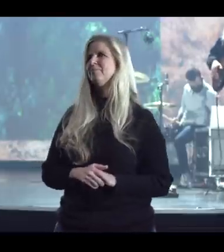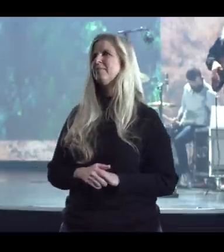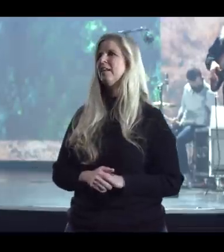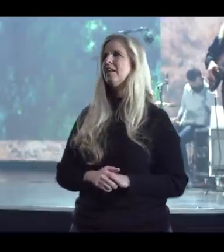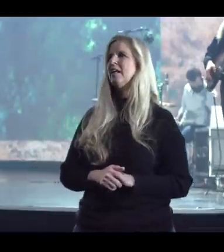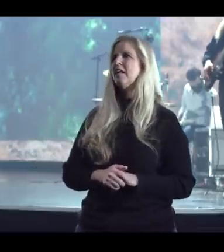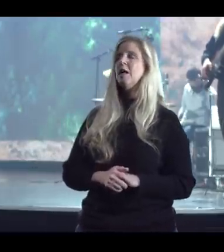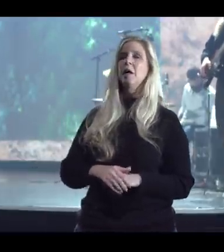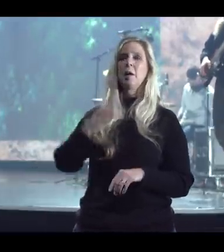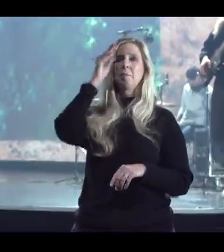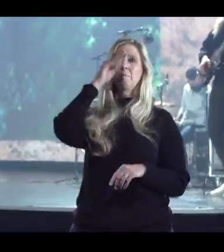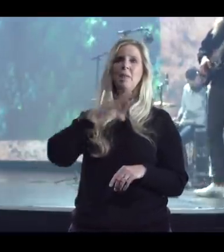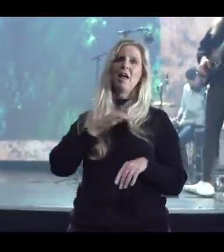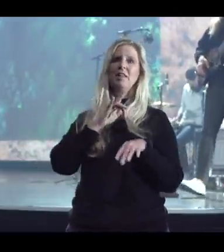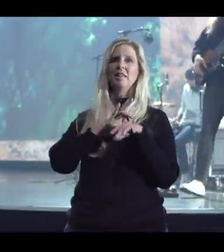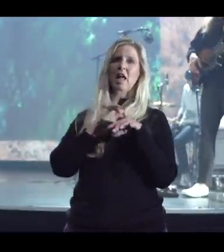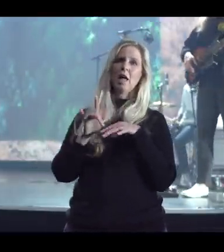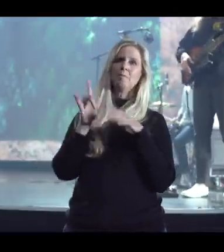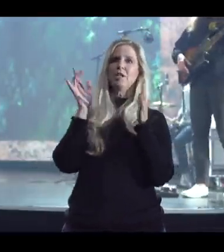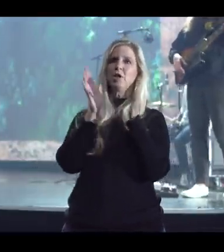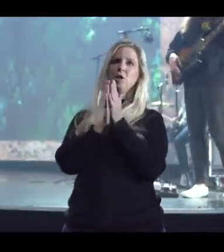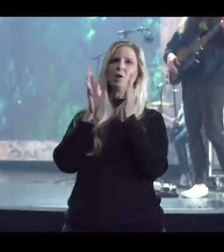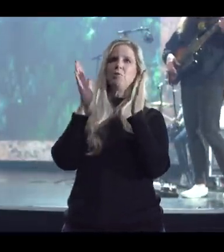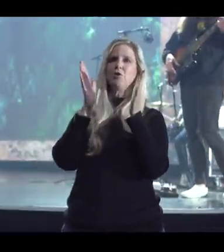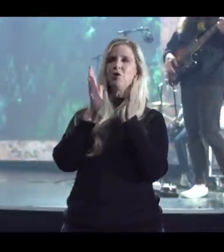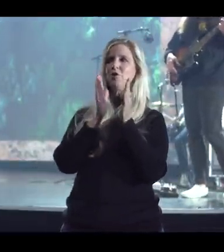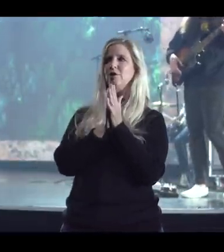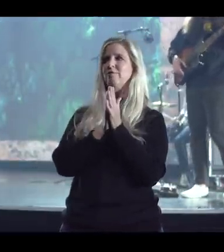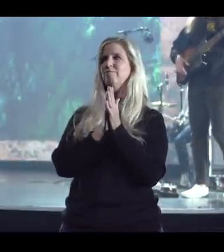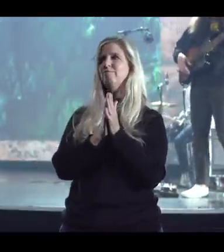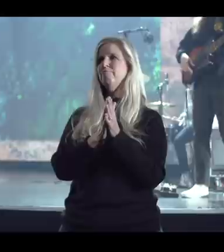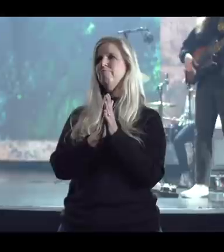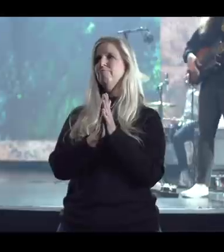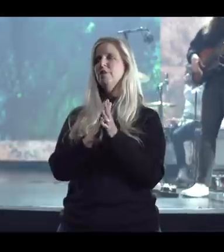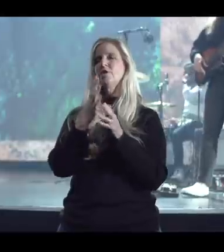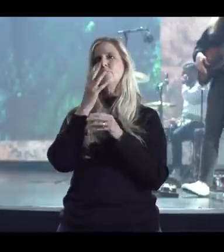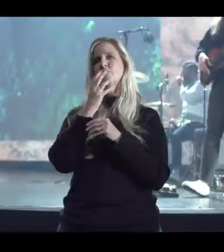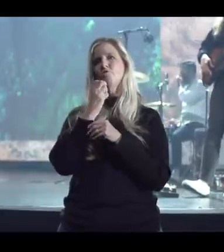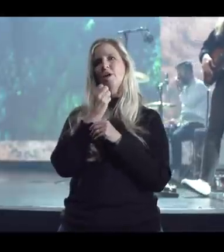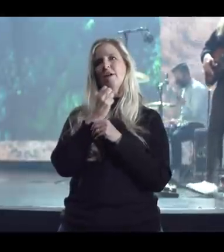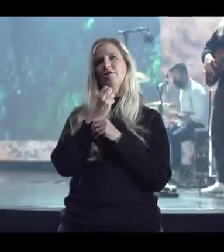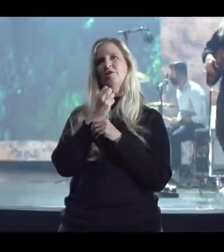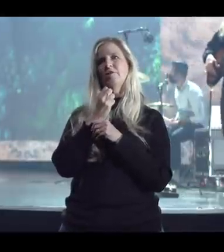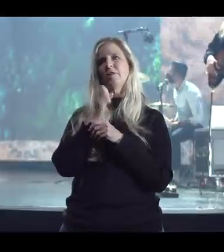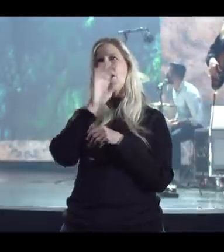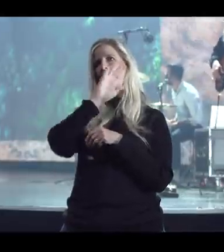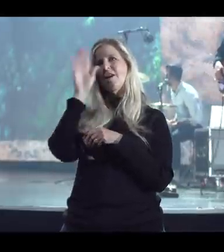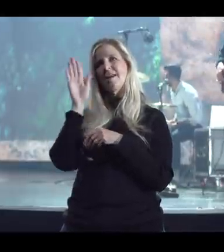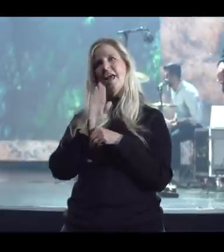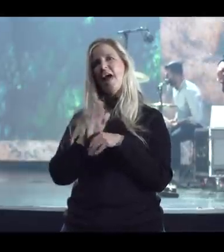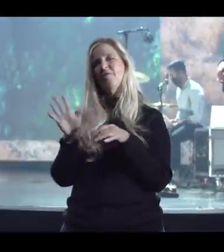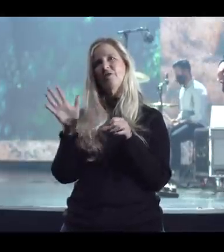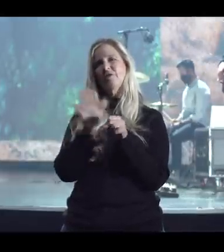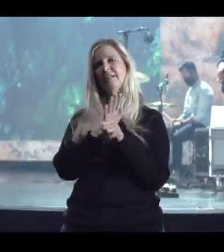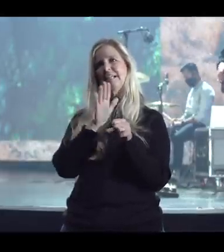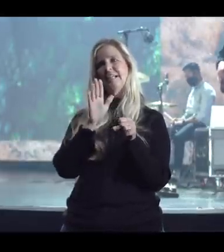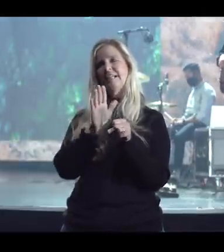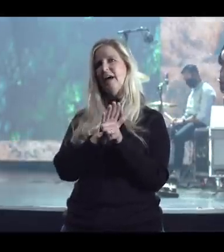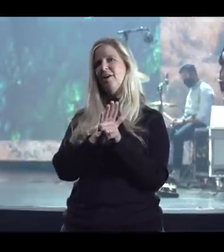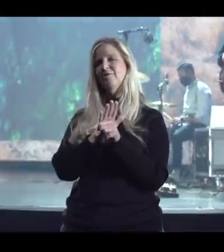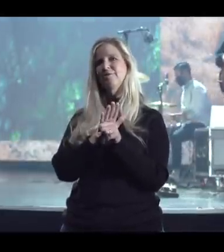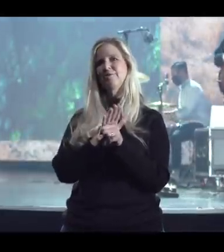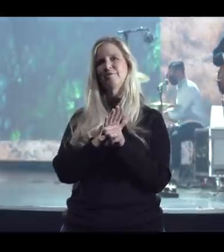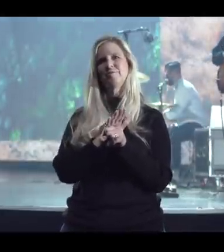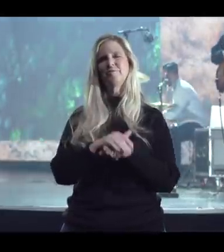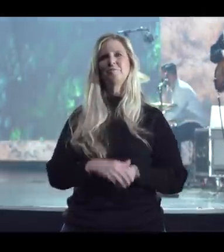and man's empty praise and treasures of faith are never enough. All